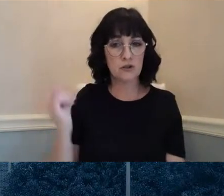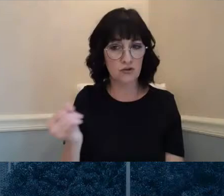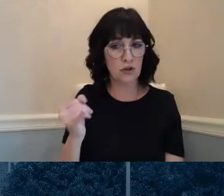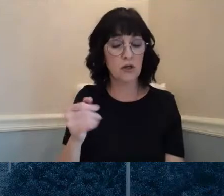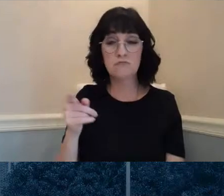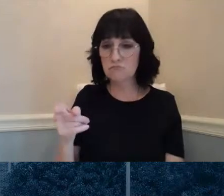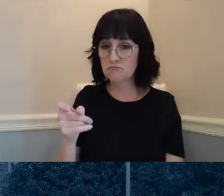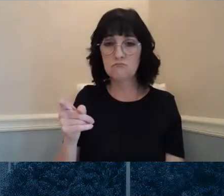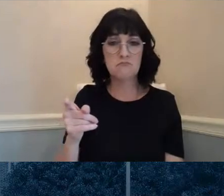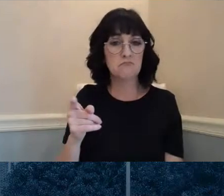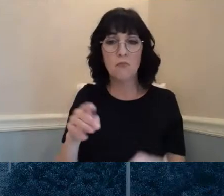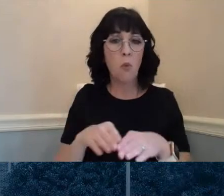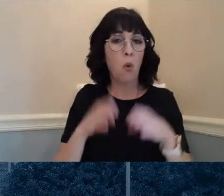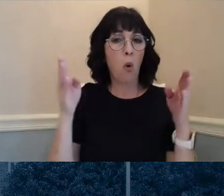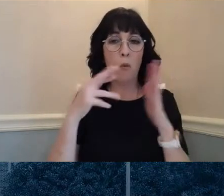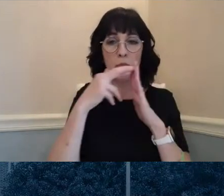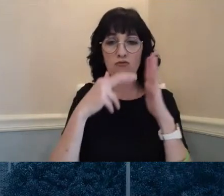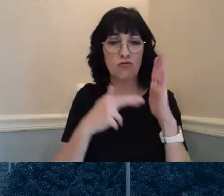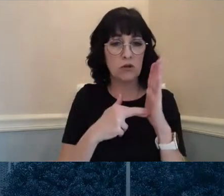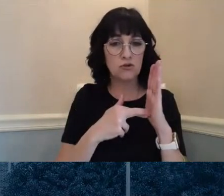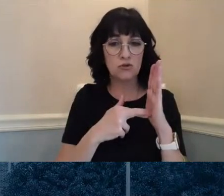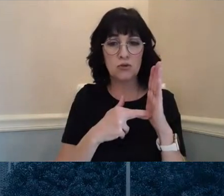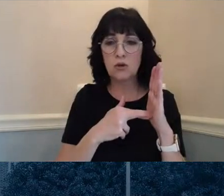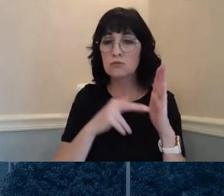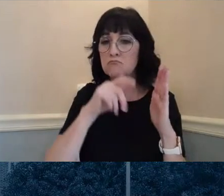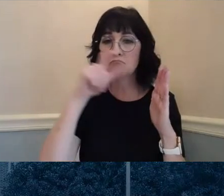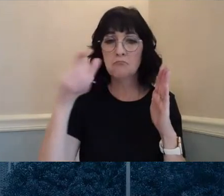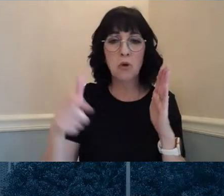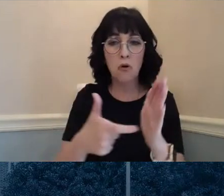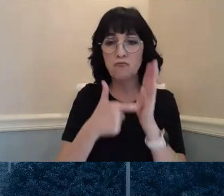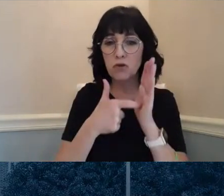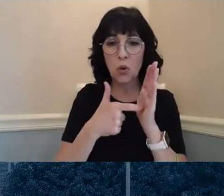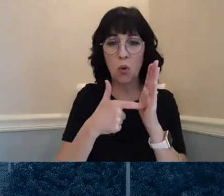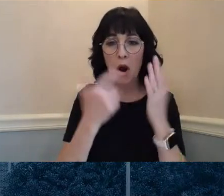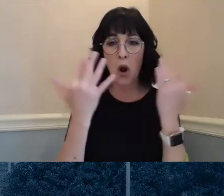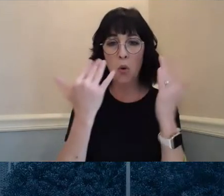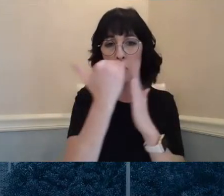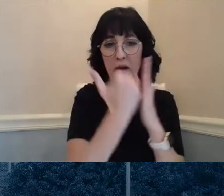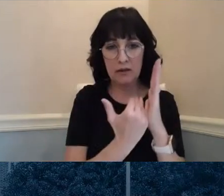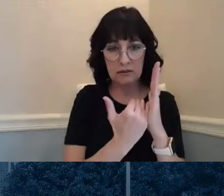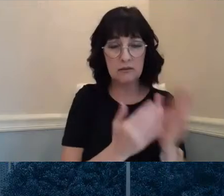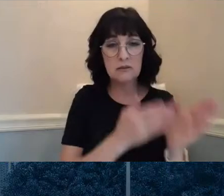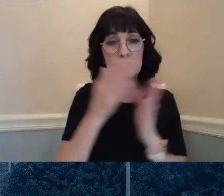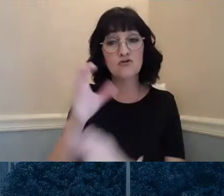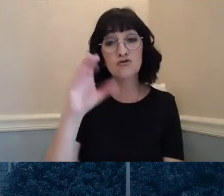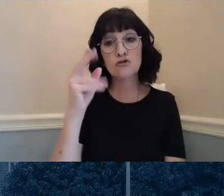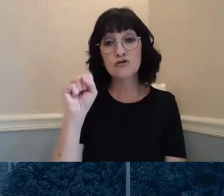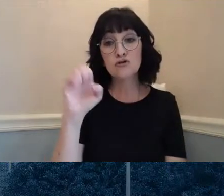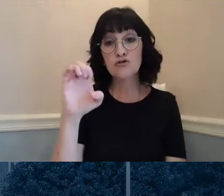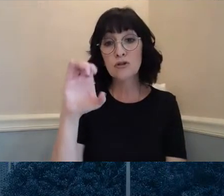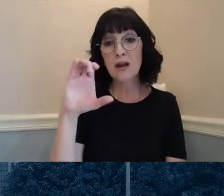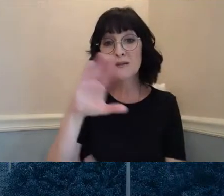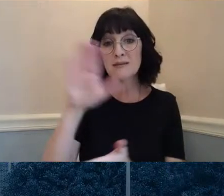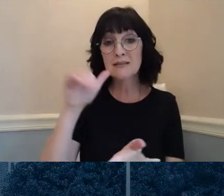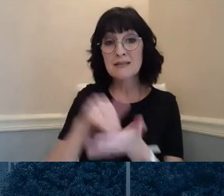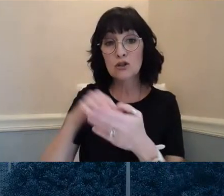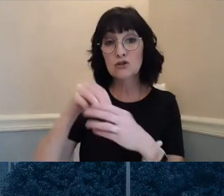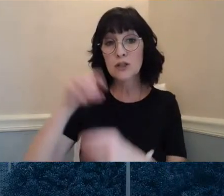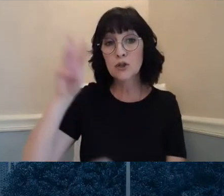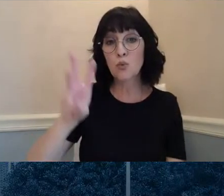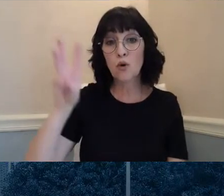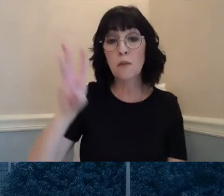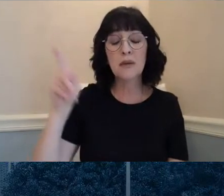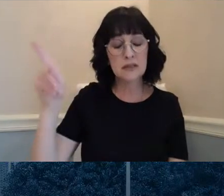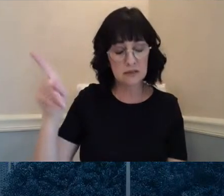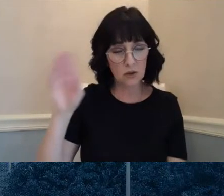list. I also want to mention that if you haven't checked with your pharmacy or your medical provider lately, you should do so.